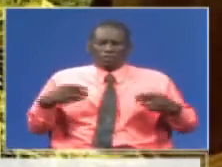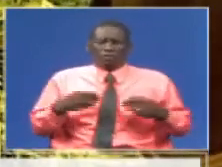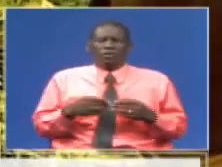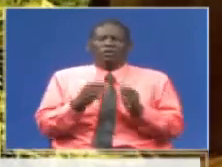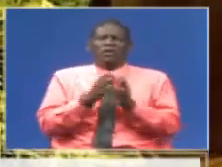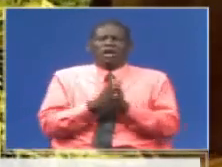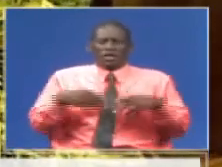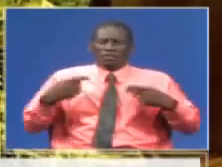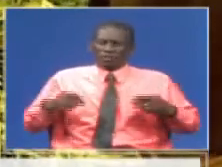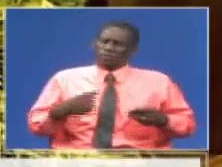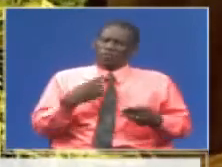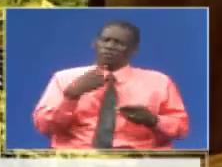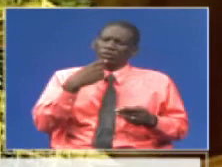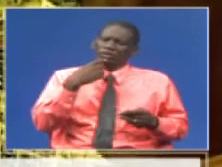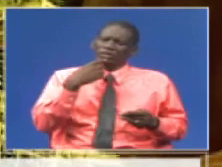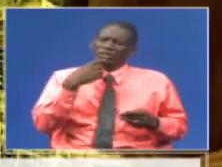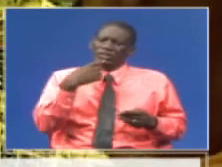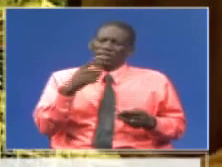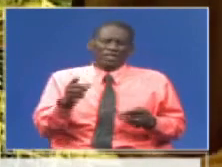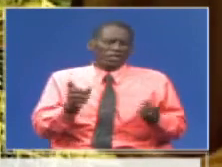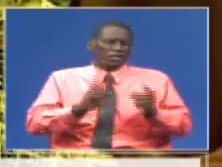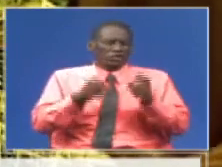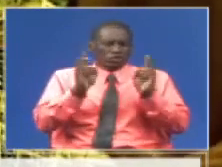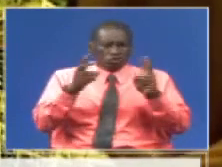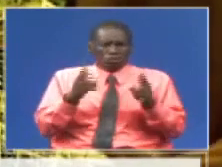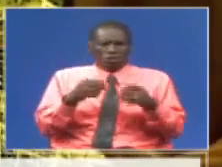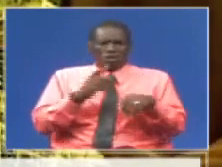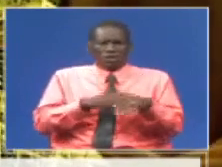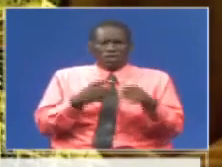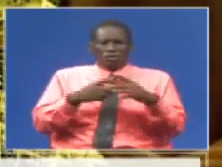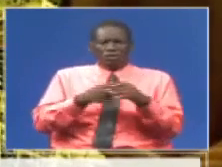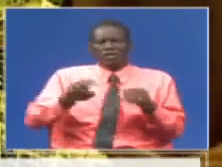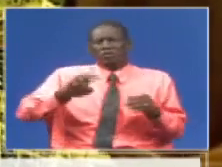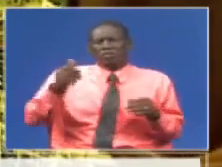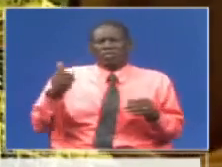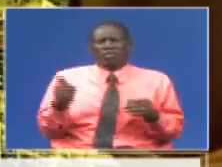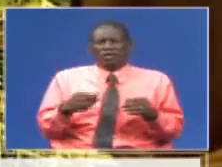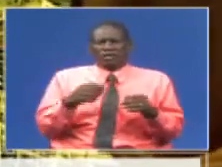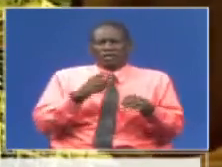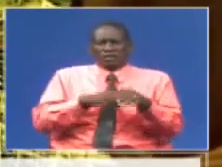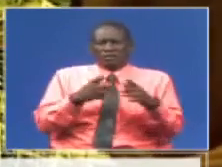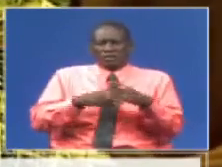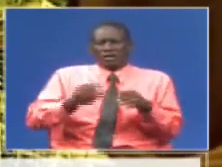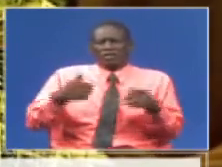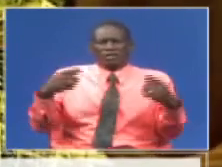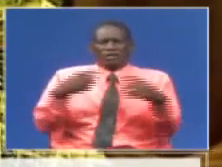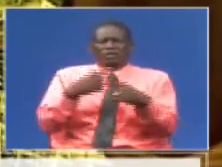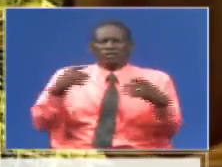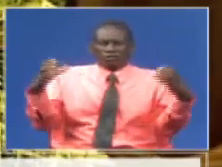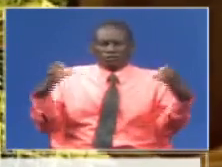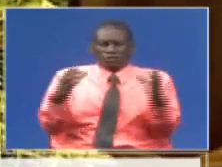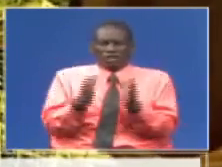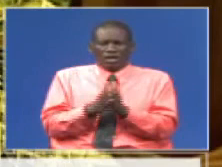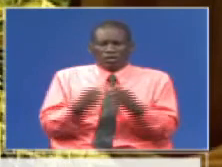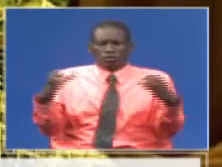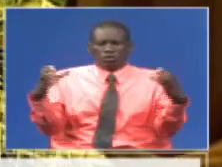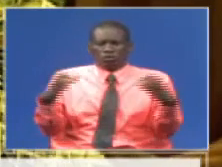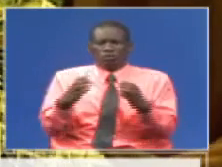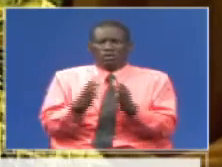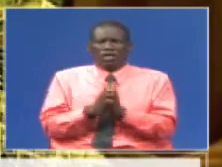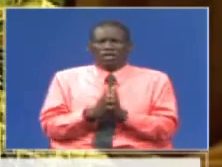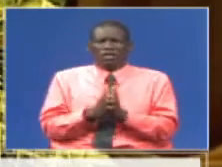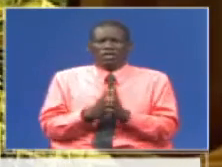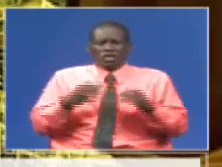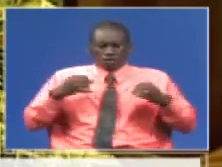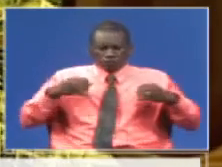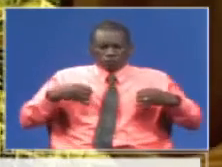and people seem to think that it's normal, when you start to other various communities and groups and